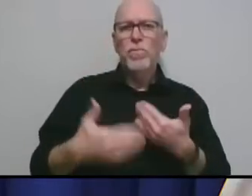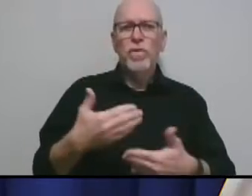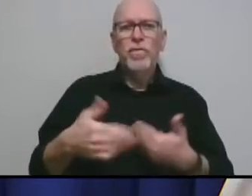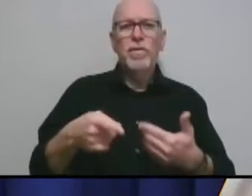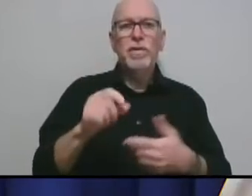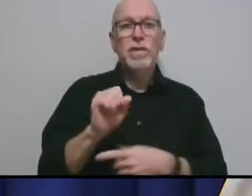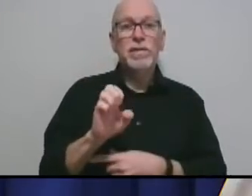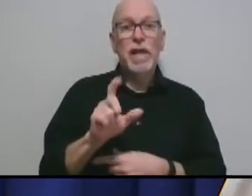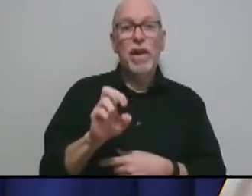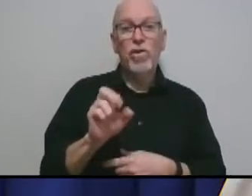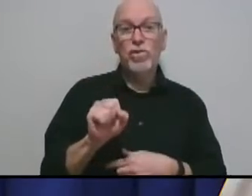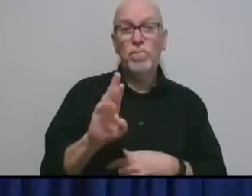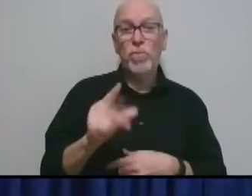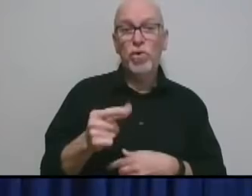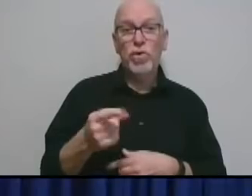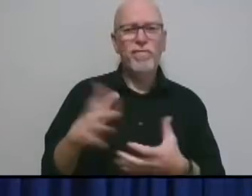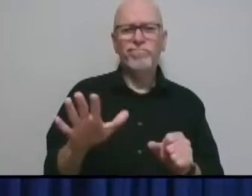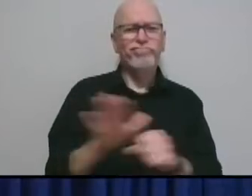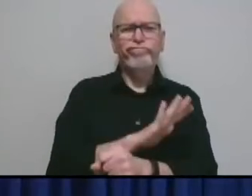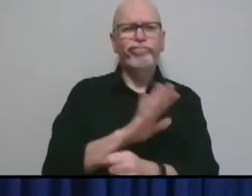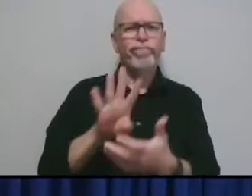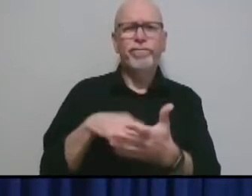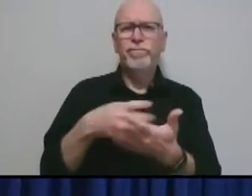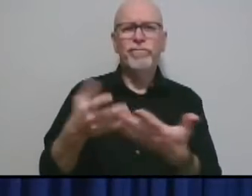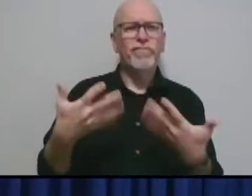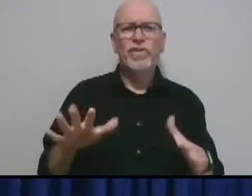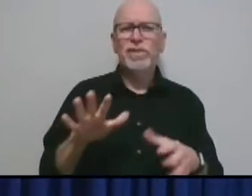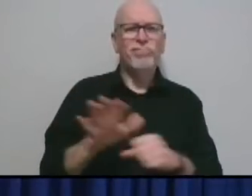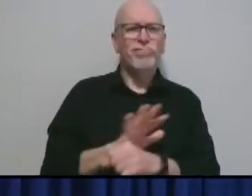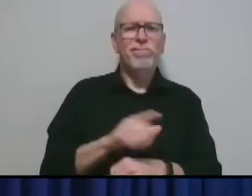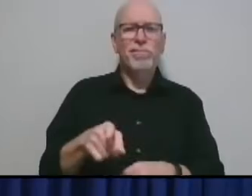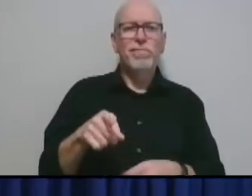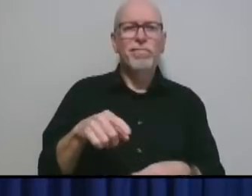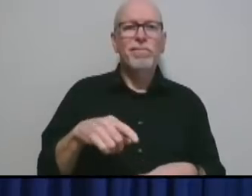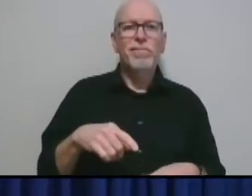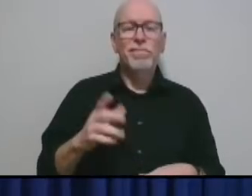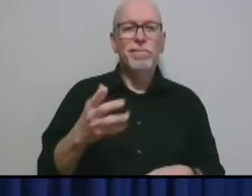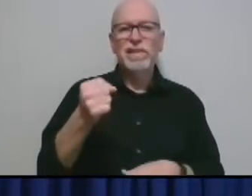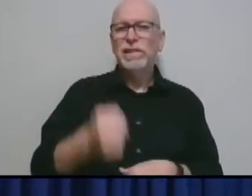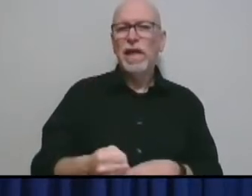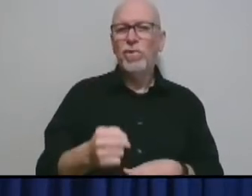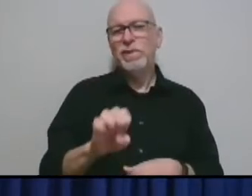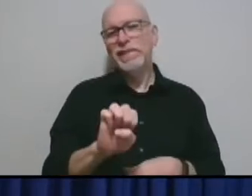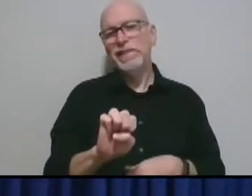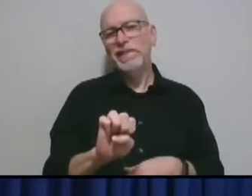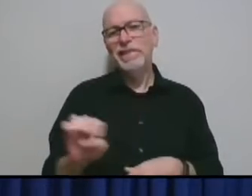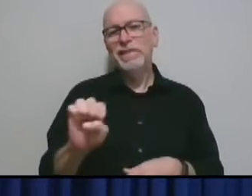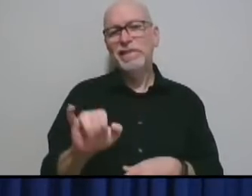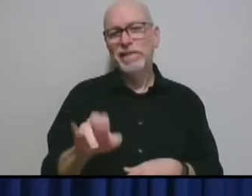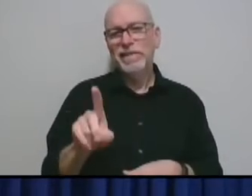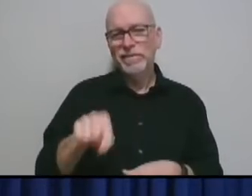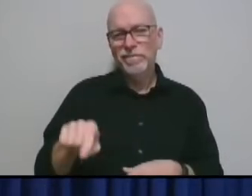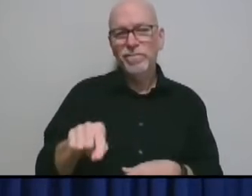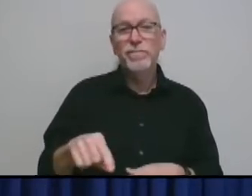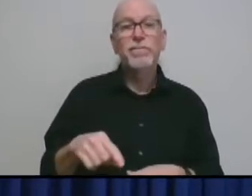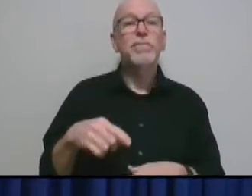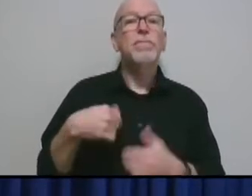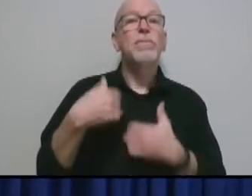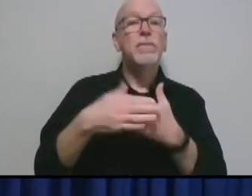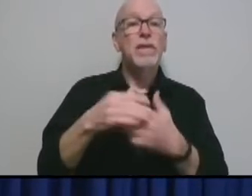Sellersburg. That's fully booked already. That's a great thing down in southeastern Indiana. And then we're in Gary on